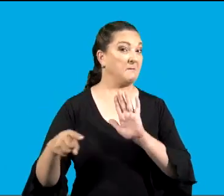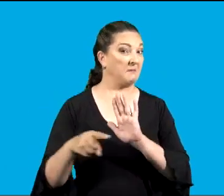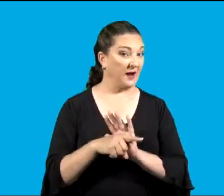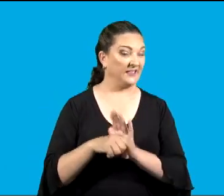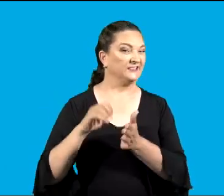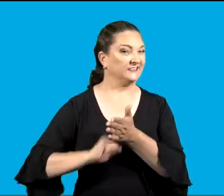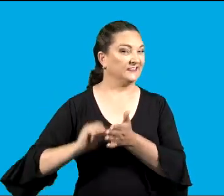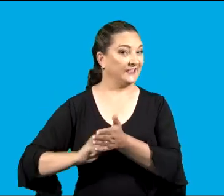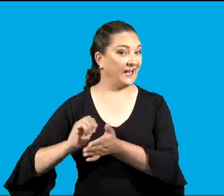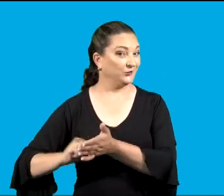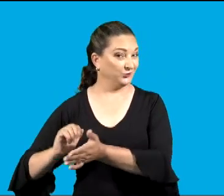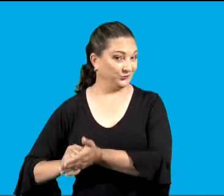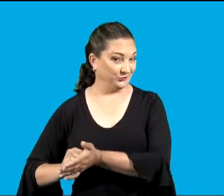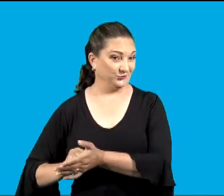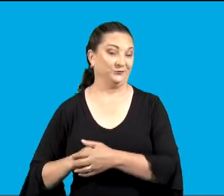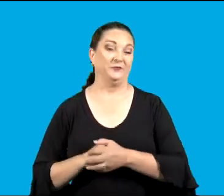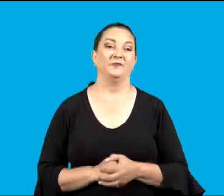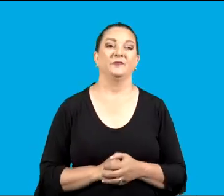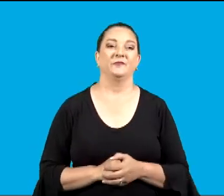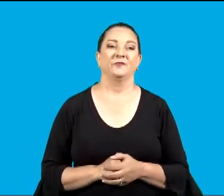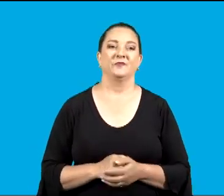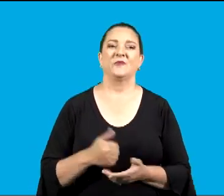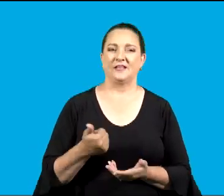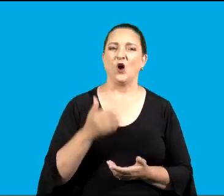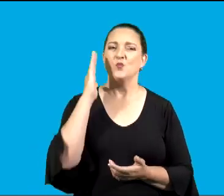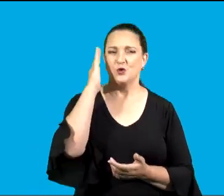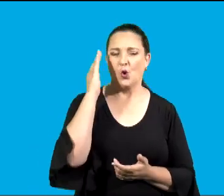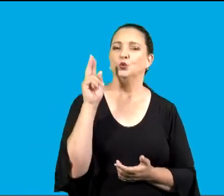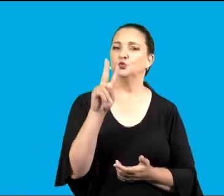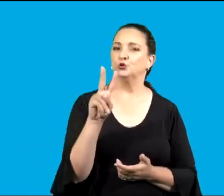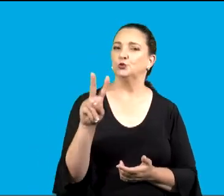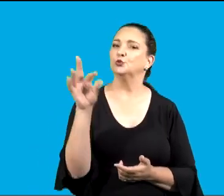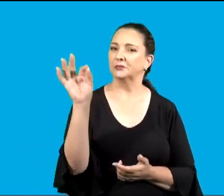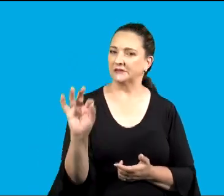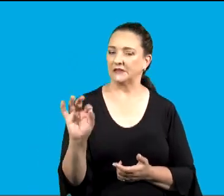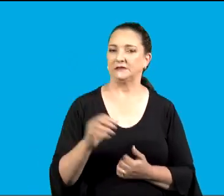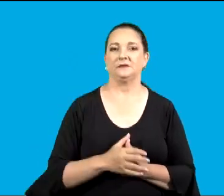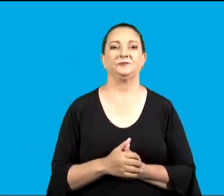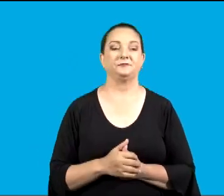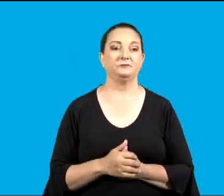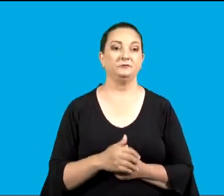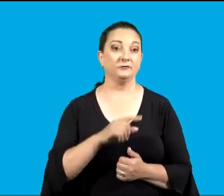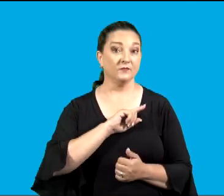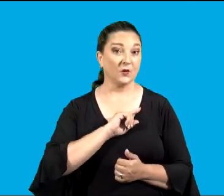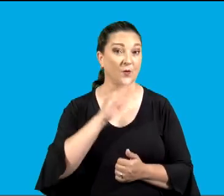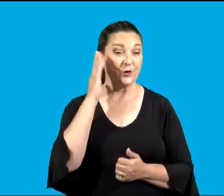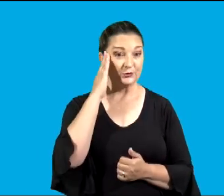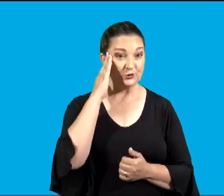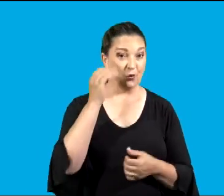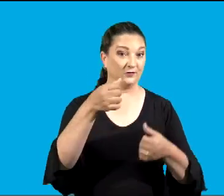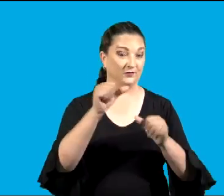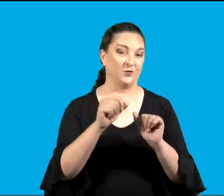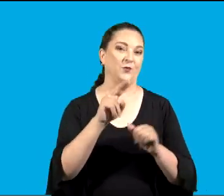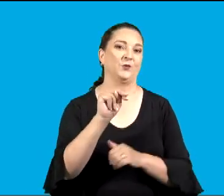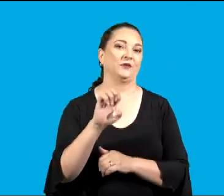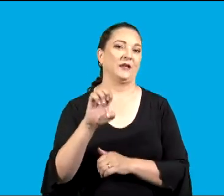minus deductions, which is 22. That means we now have